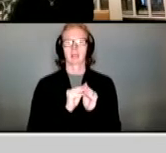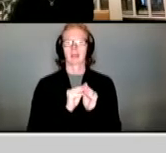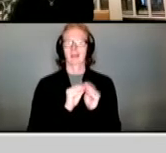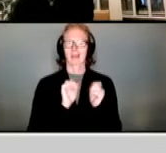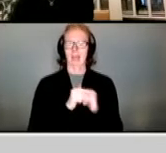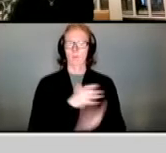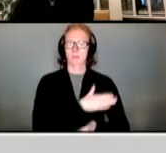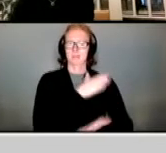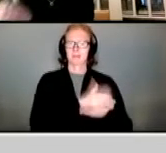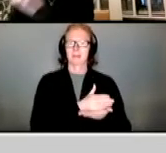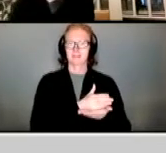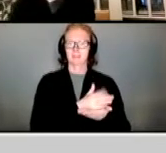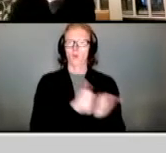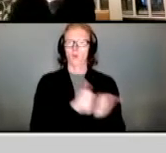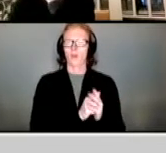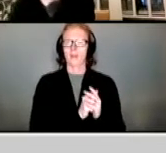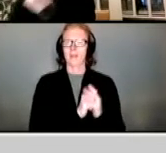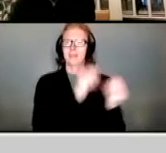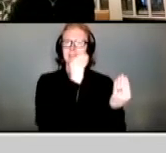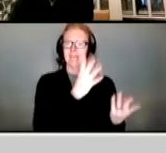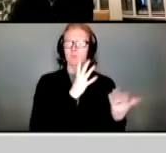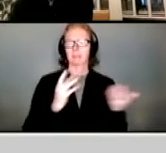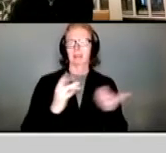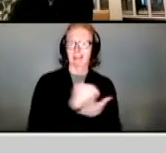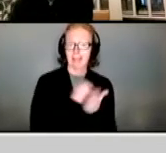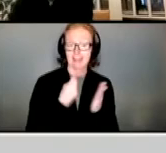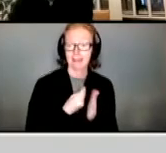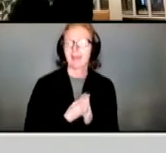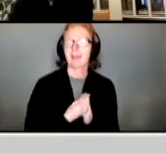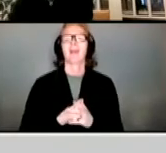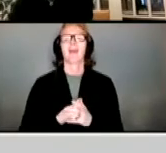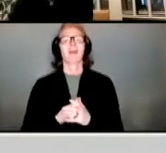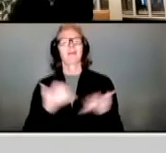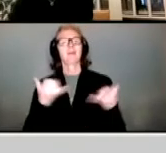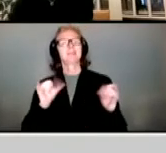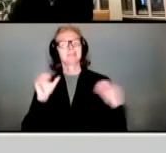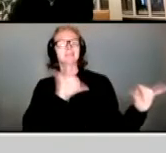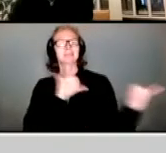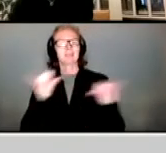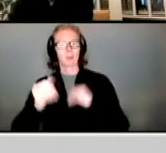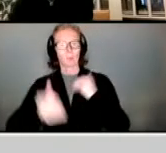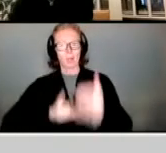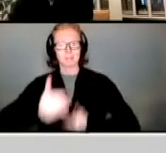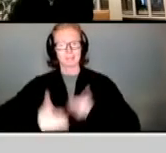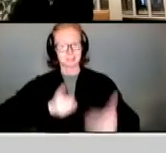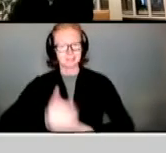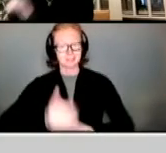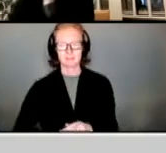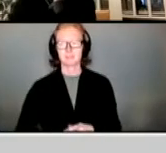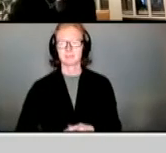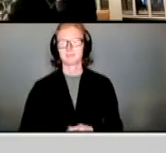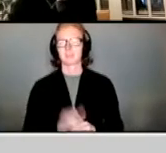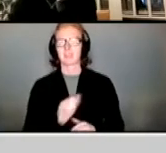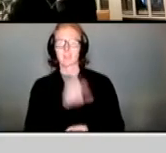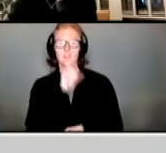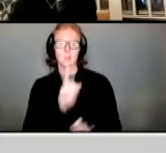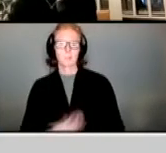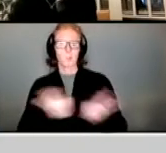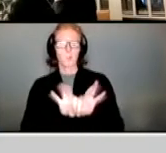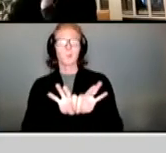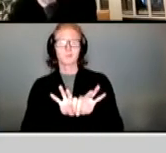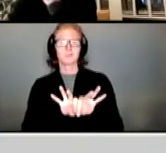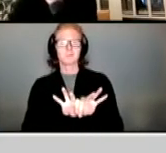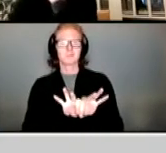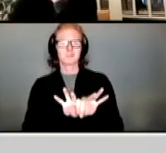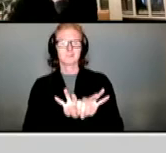stops data was collected, et cetera, et cetera. And so it was a similar process. And I think it's really important for the public to